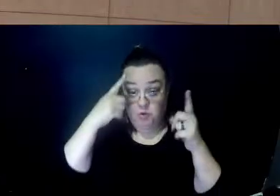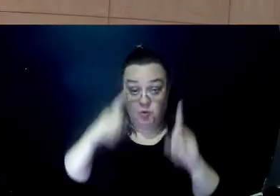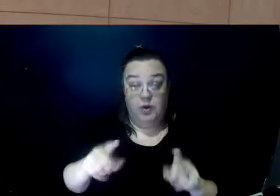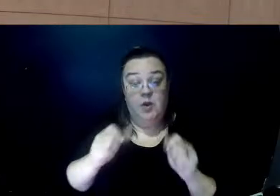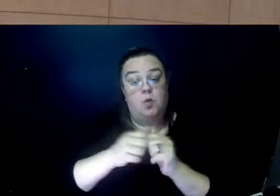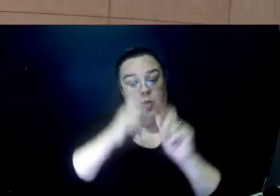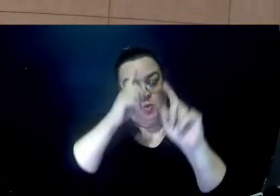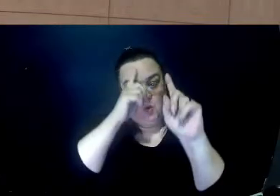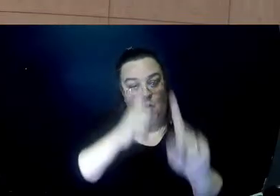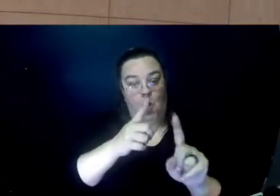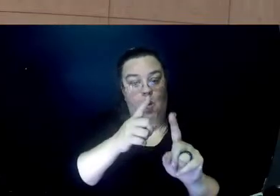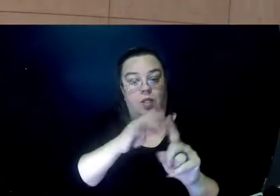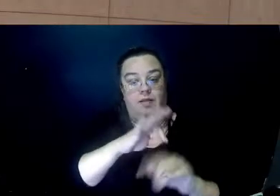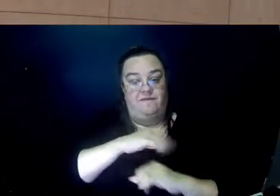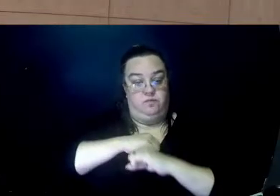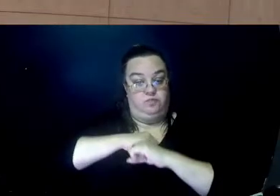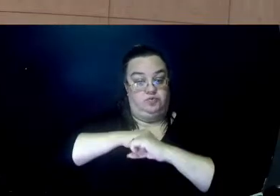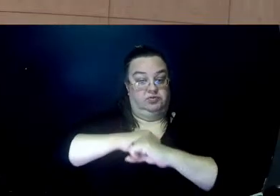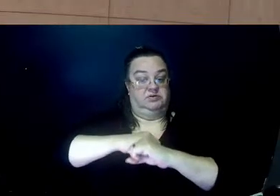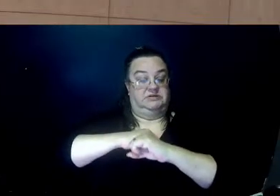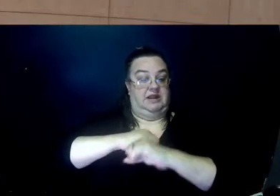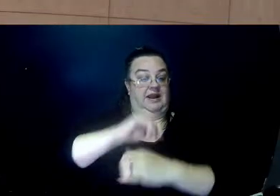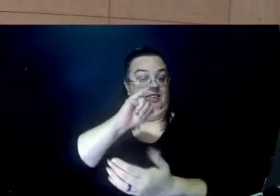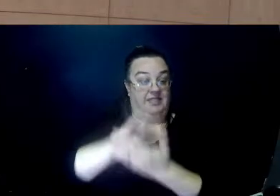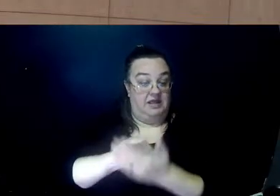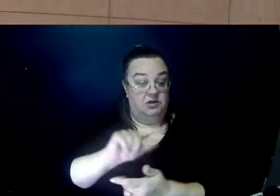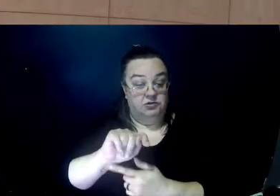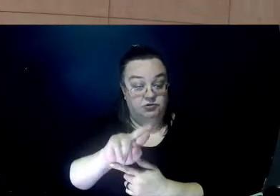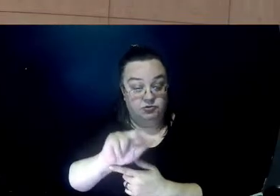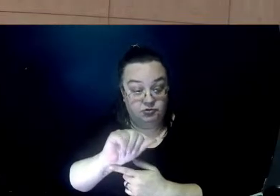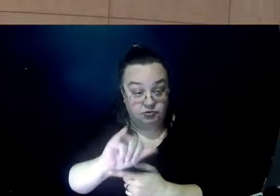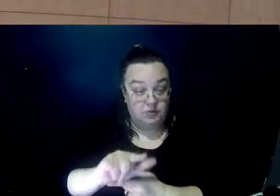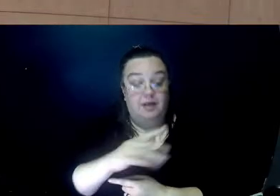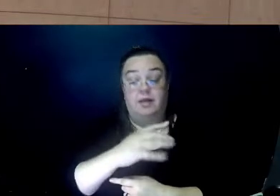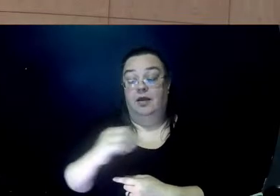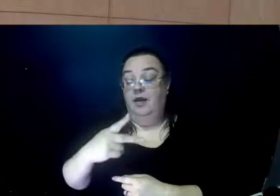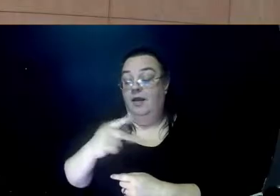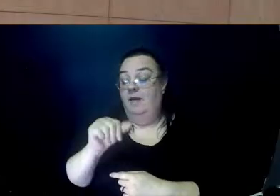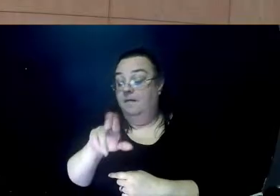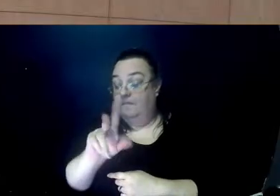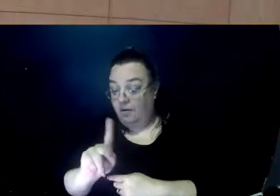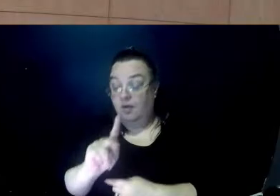of protecting this trail and park, that